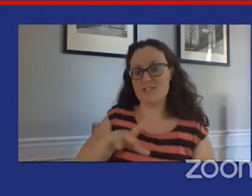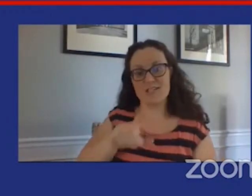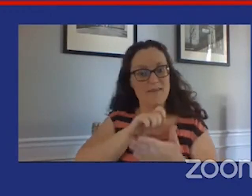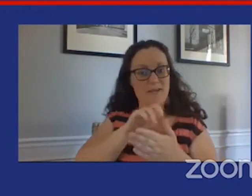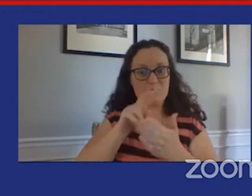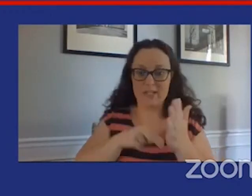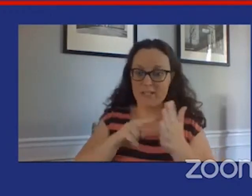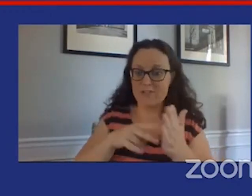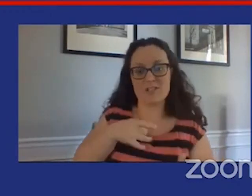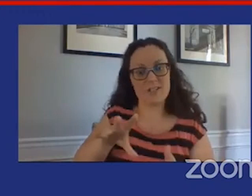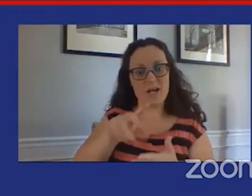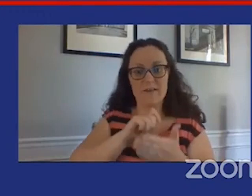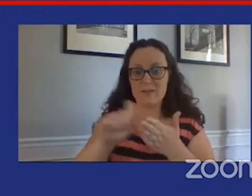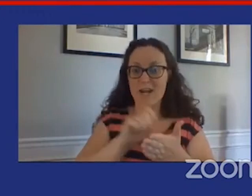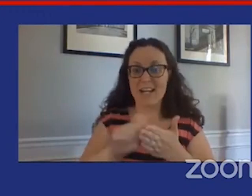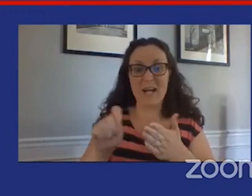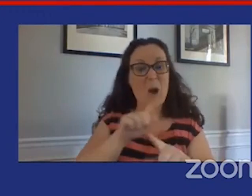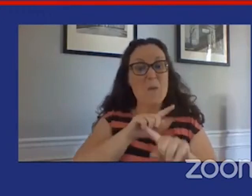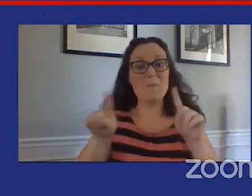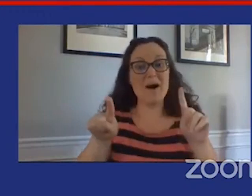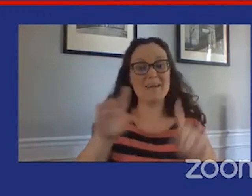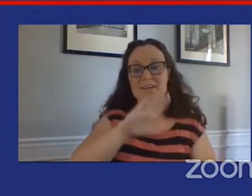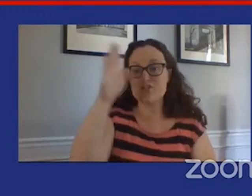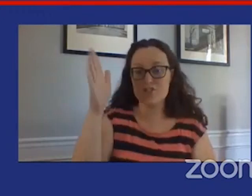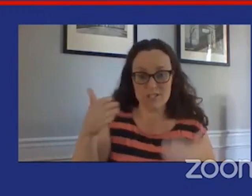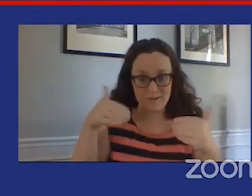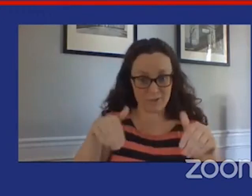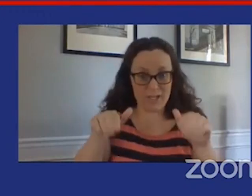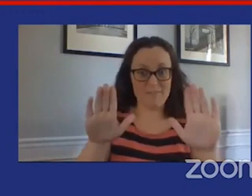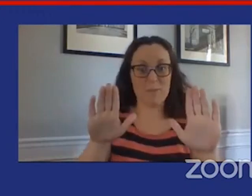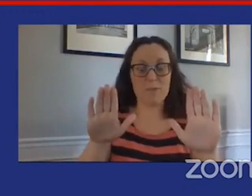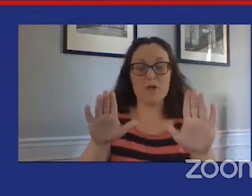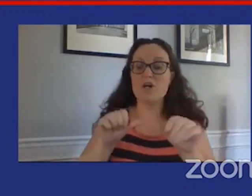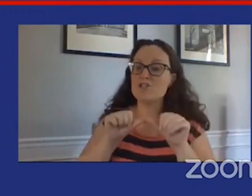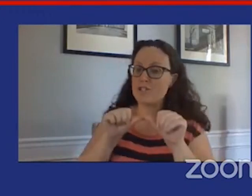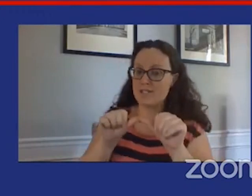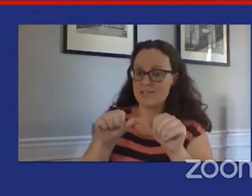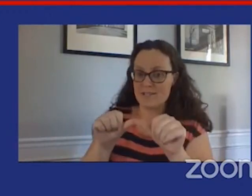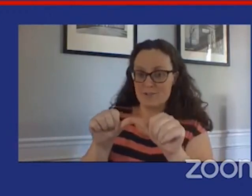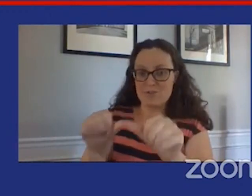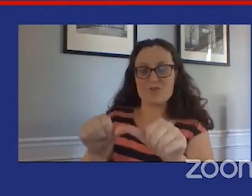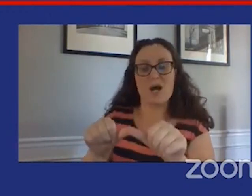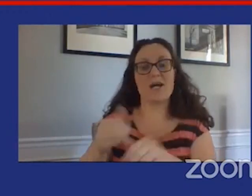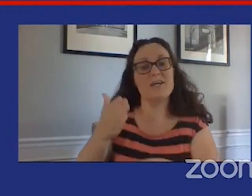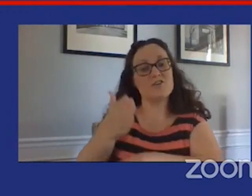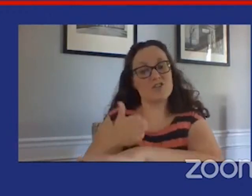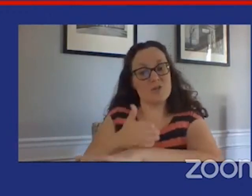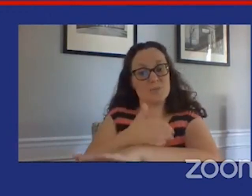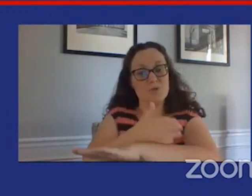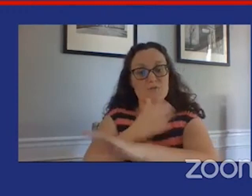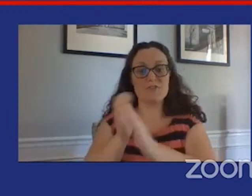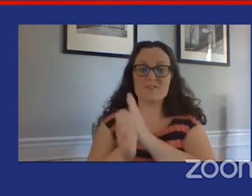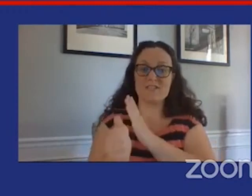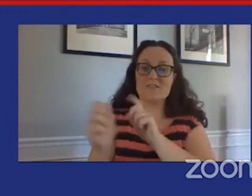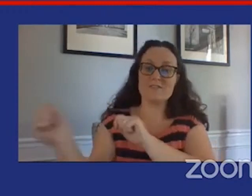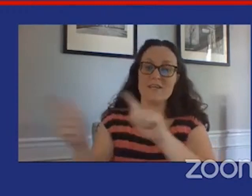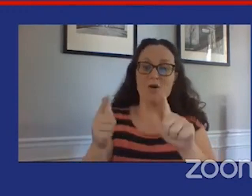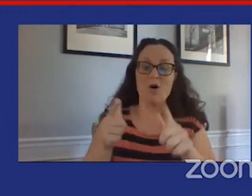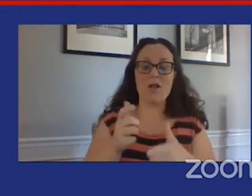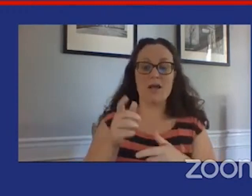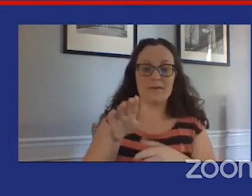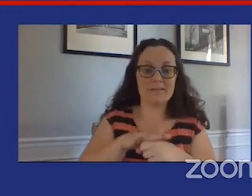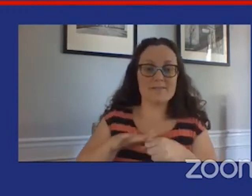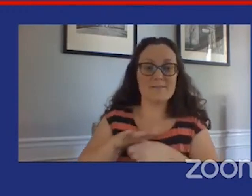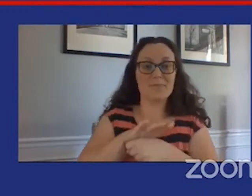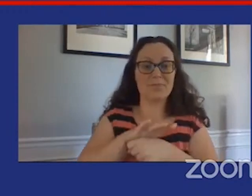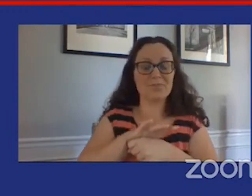like English, she did not like reading, she did not like writing, but she never gave up. She continued to try, she improved her skills